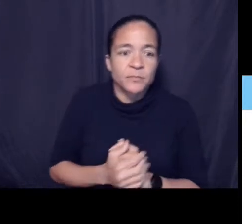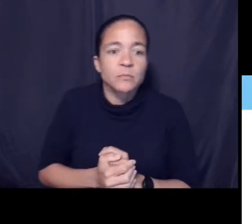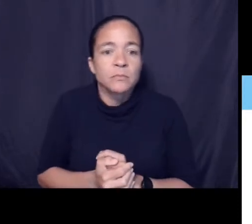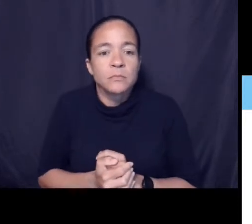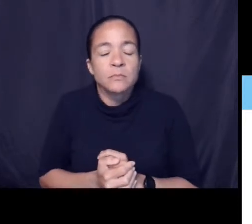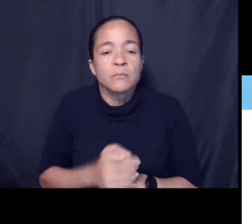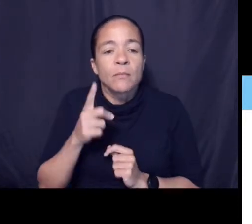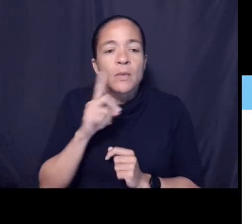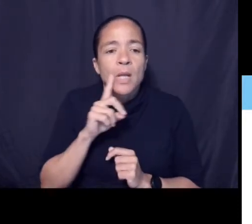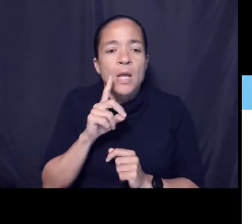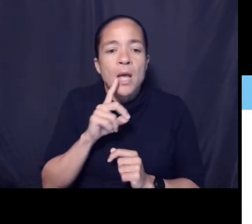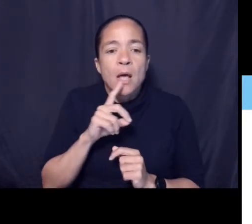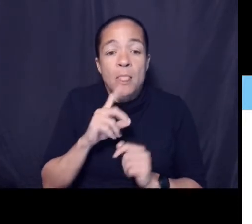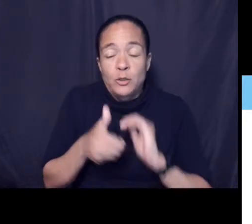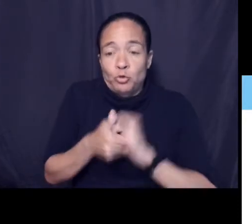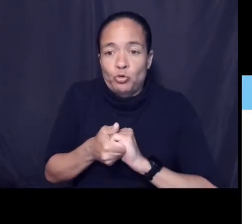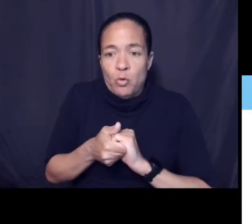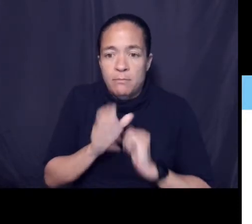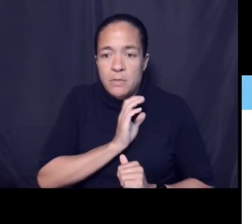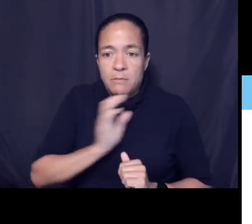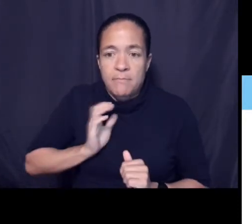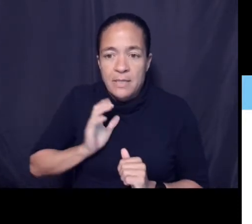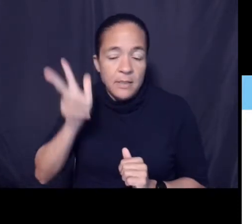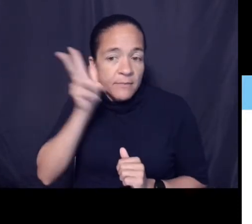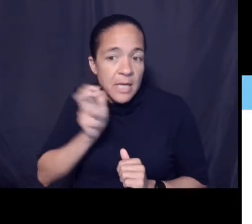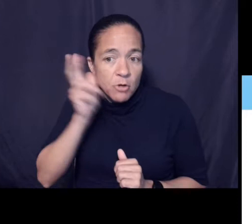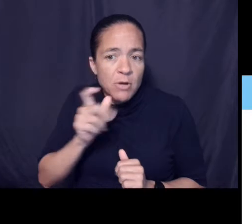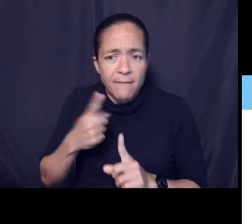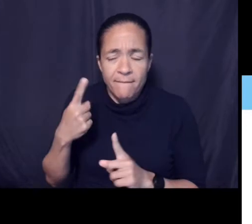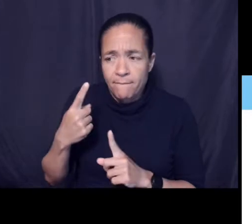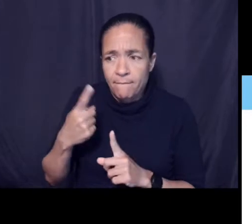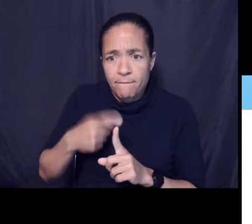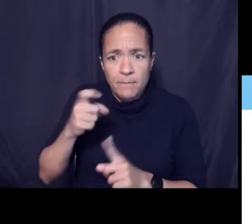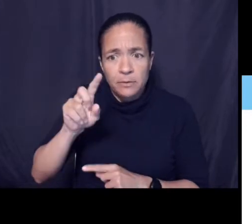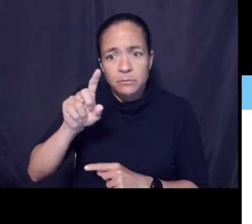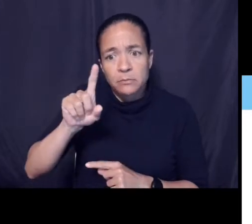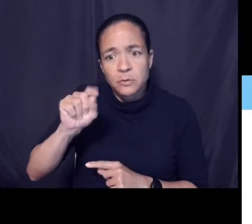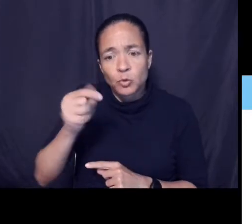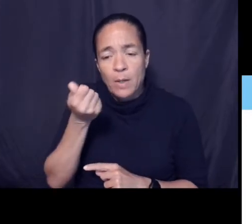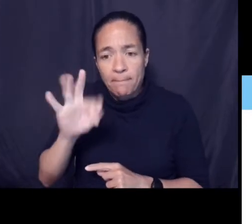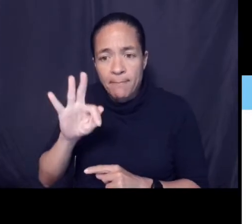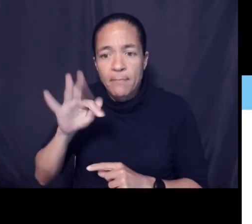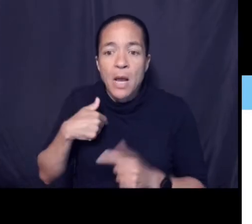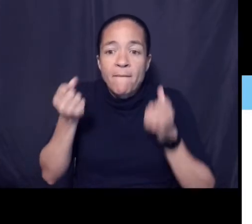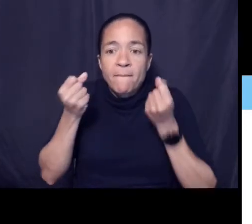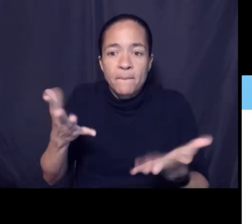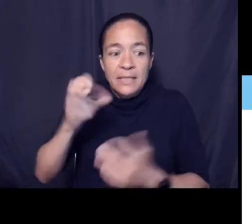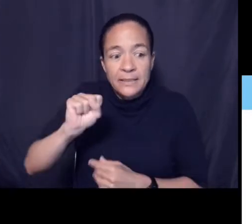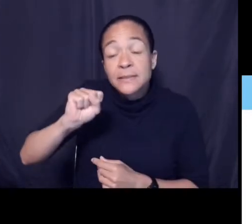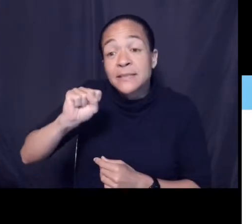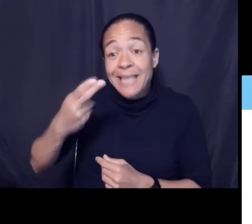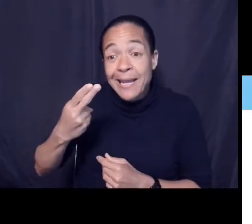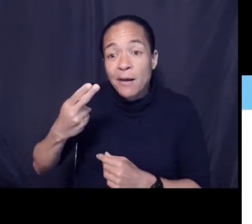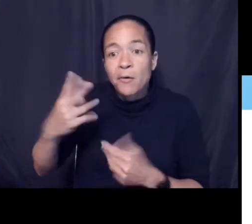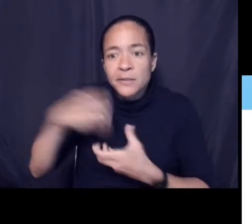Committee on Infant Hearing Position Statement from 2019, which is comprised of many stakeholder groups that are interested in